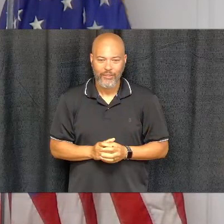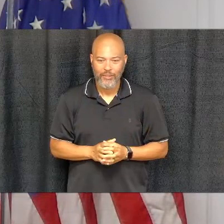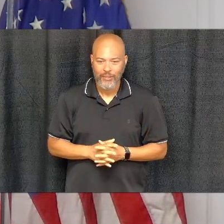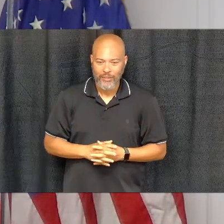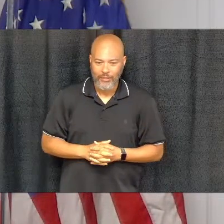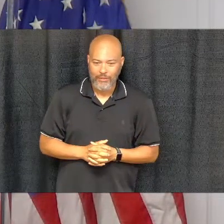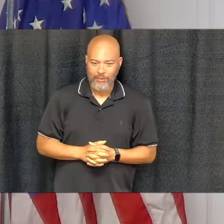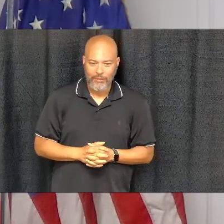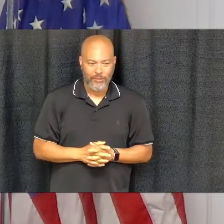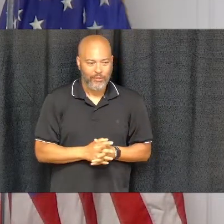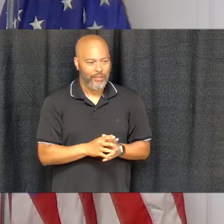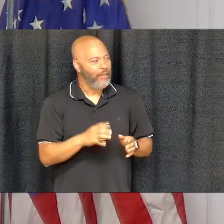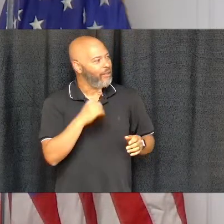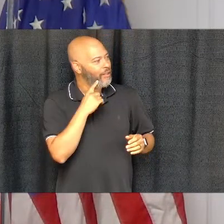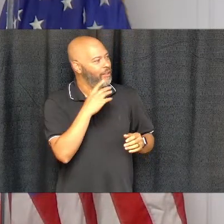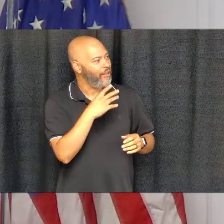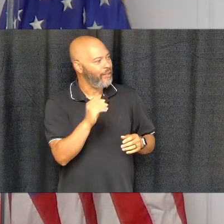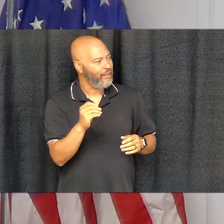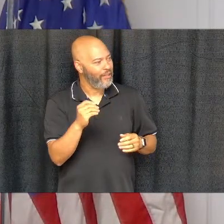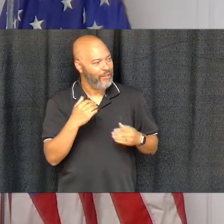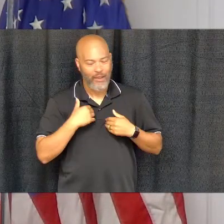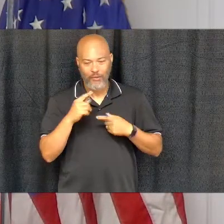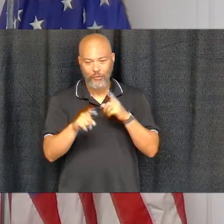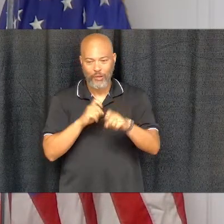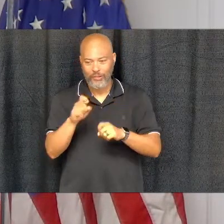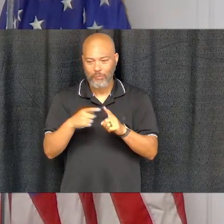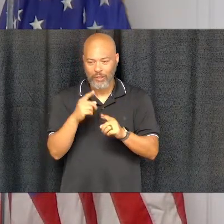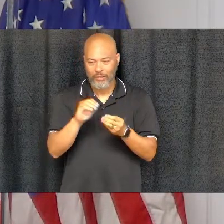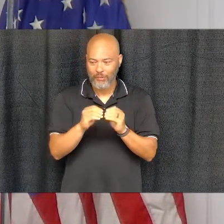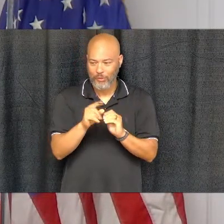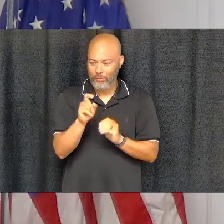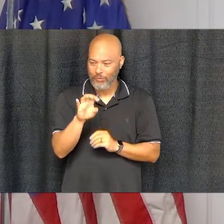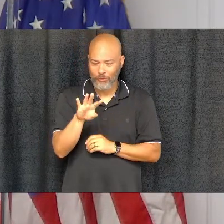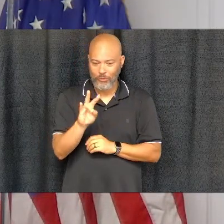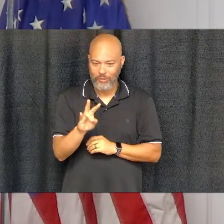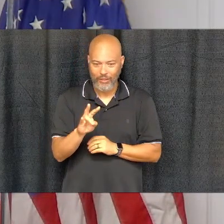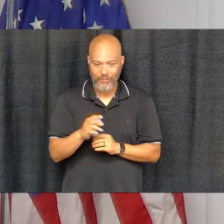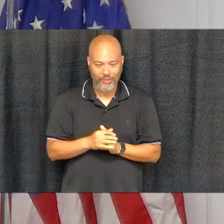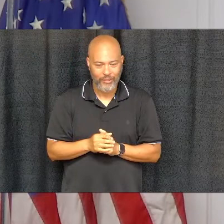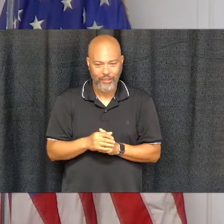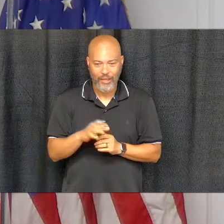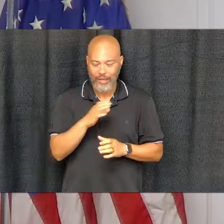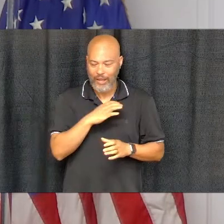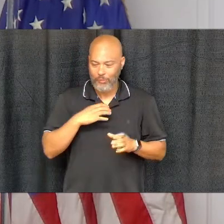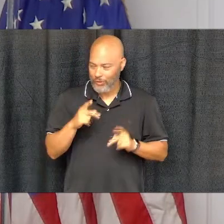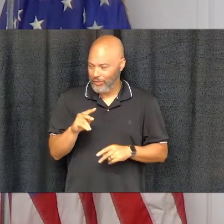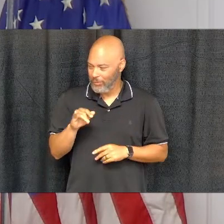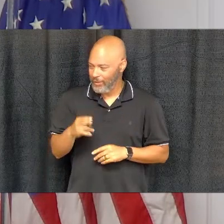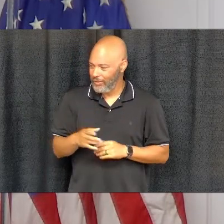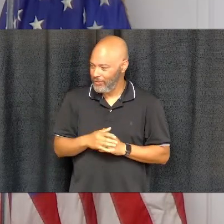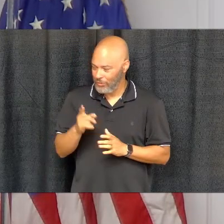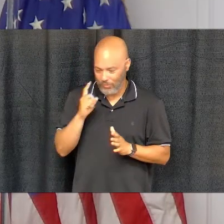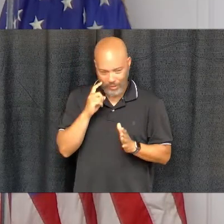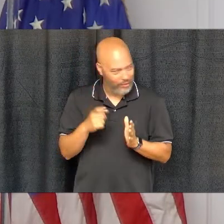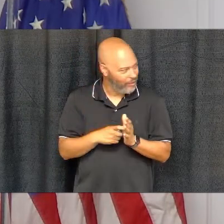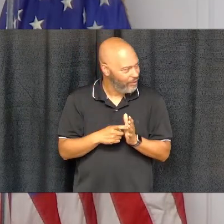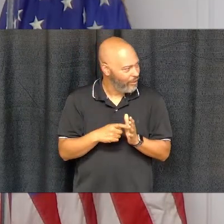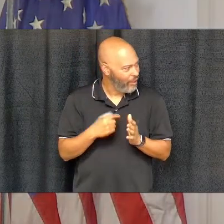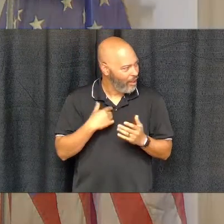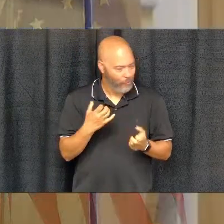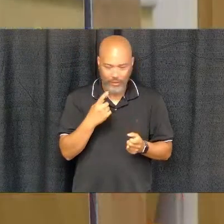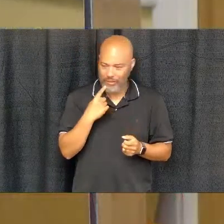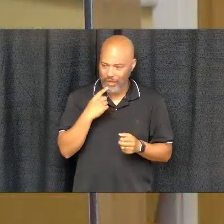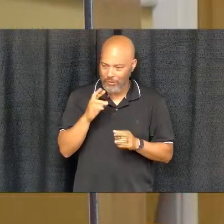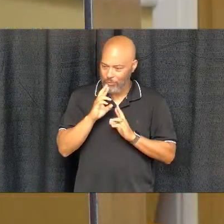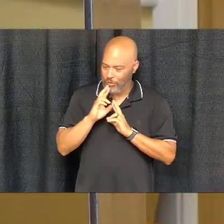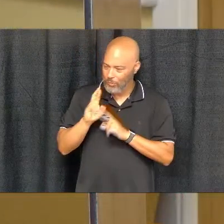All right, any other questions about ordinance 147? Say, Councilperson Smith, you're recognized. I would just like to say something in